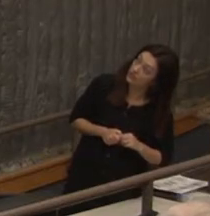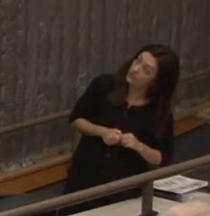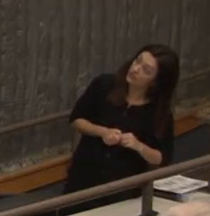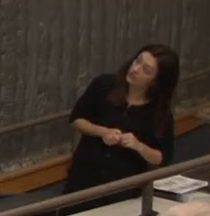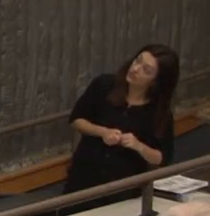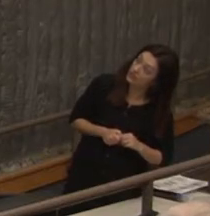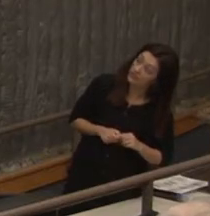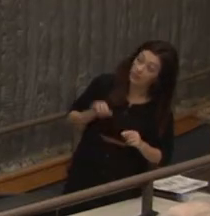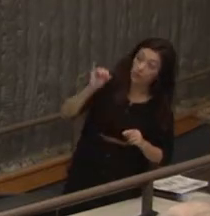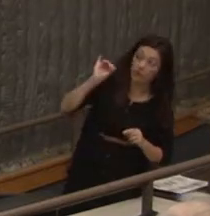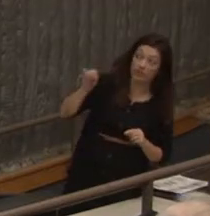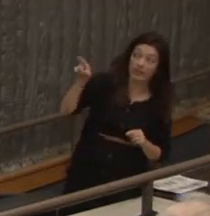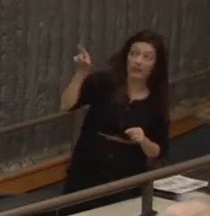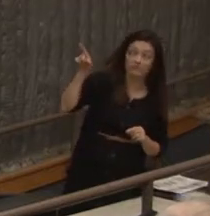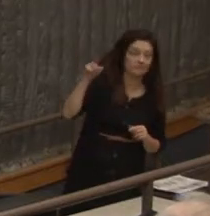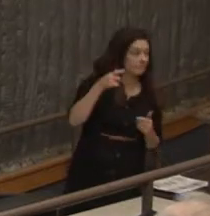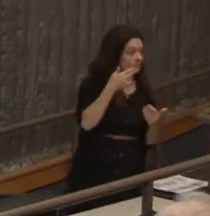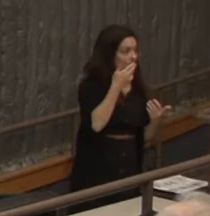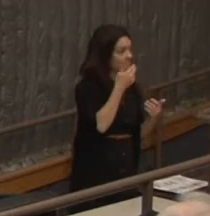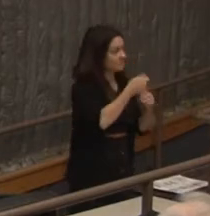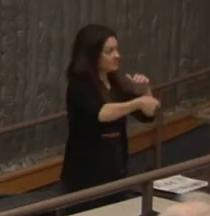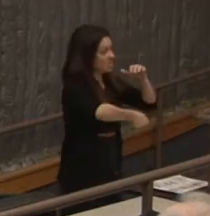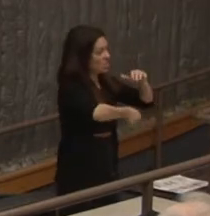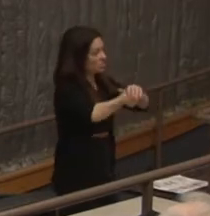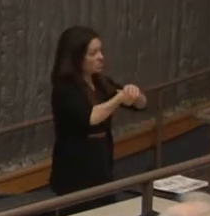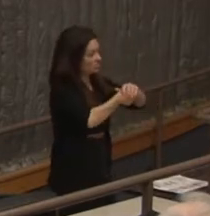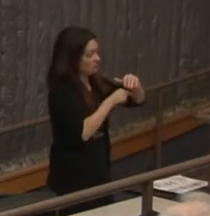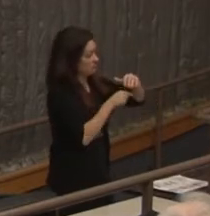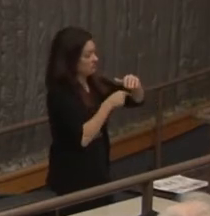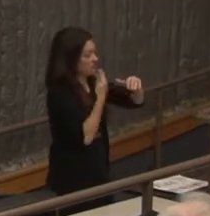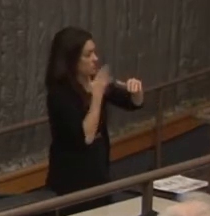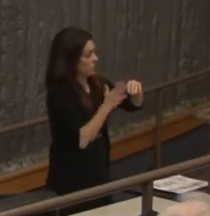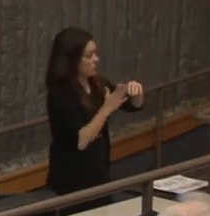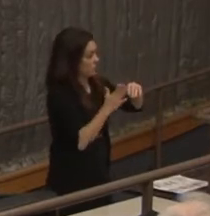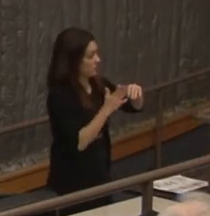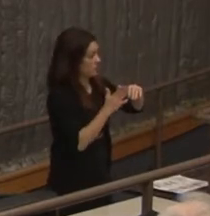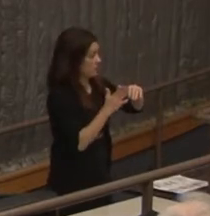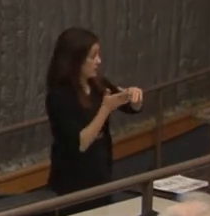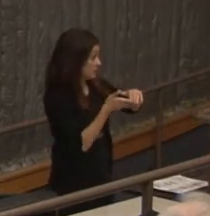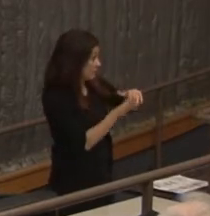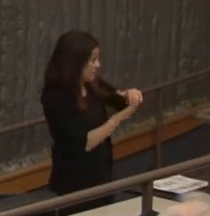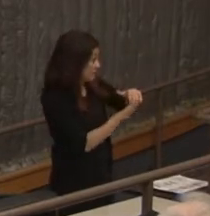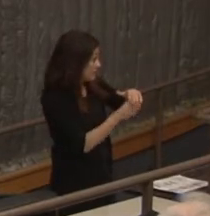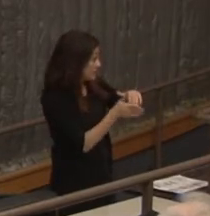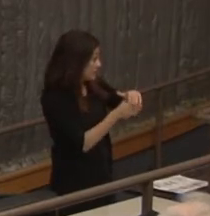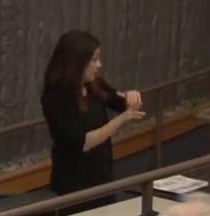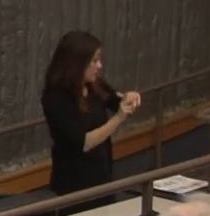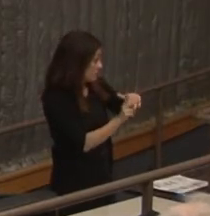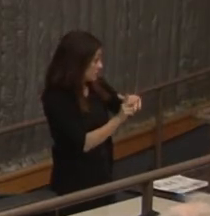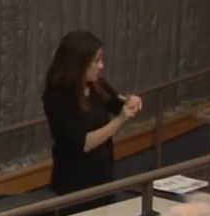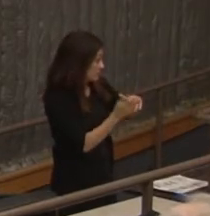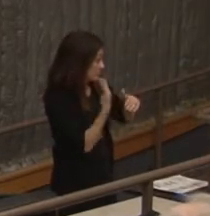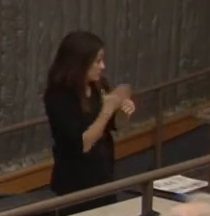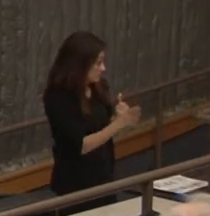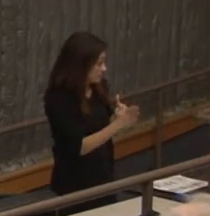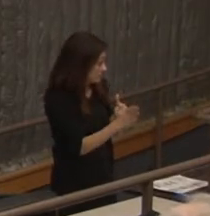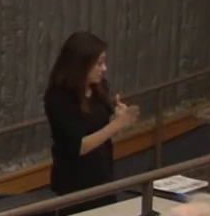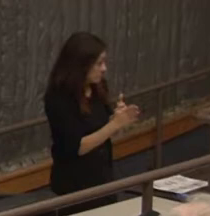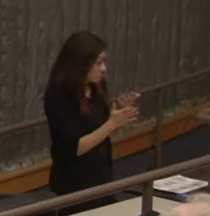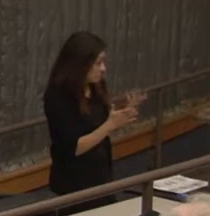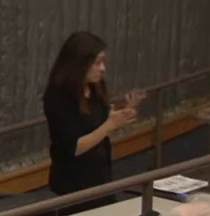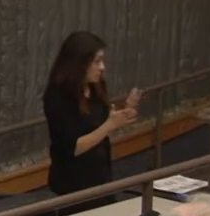Yes, right there. We don't know what's under there. I said there is no people. Is that a corpse under there? We don't know. Is that a winding sheet? We don't